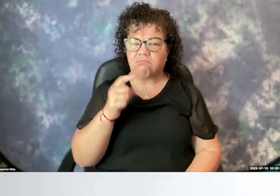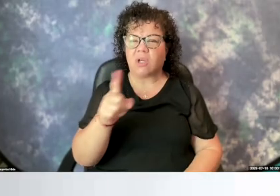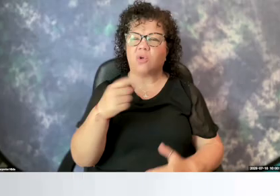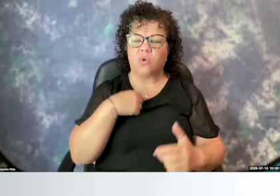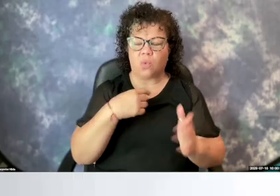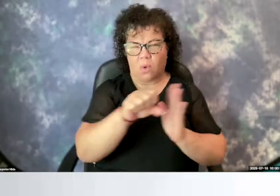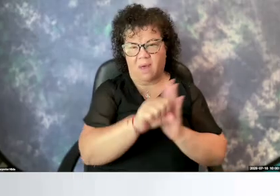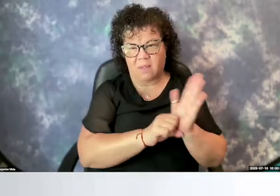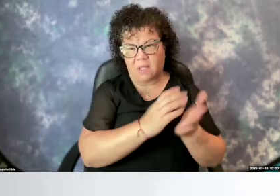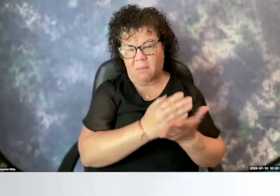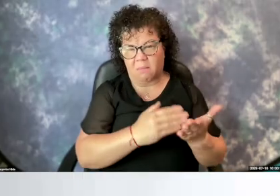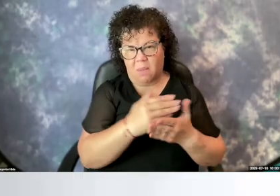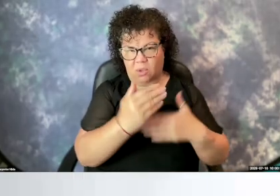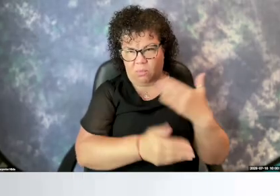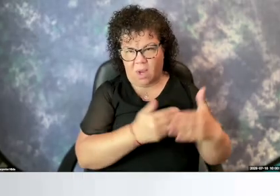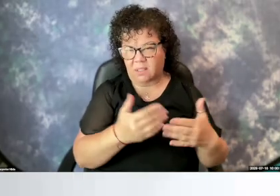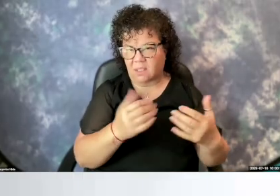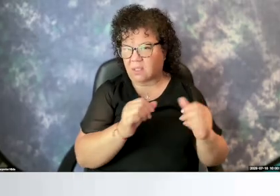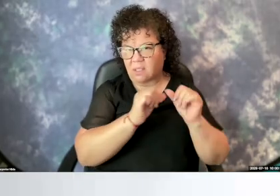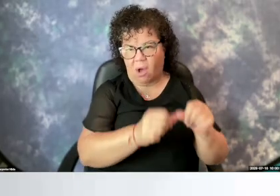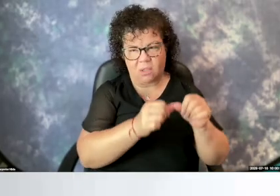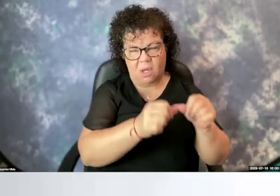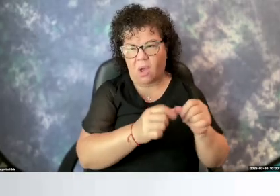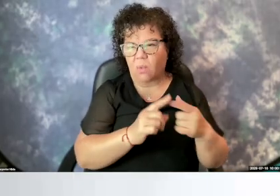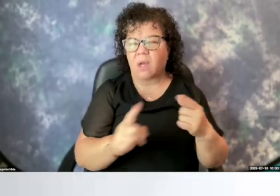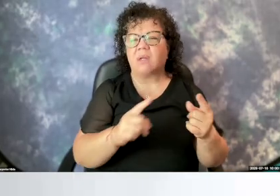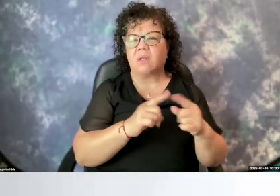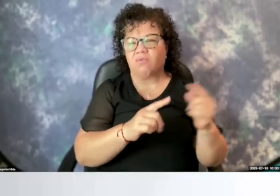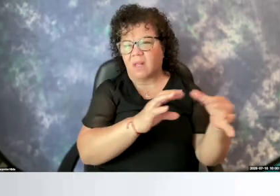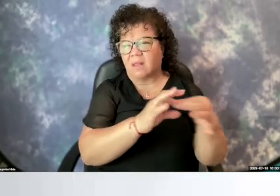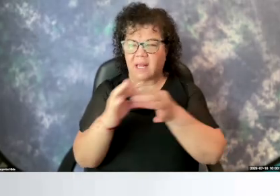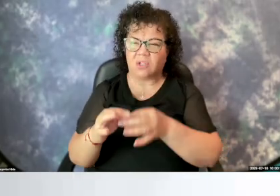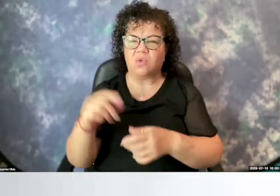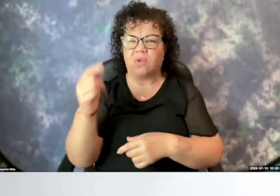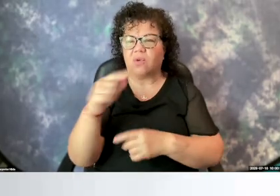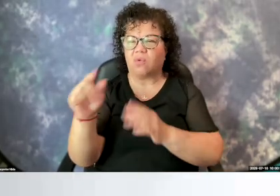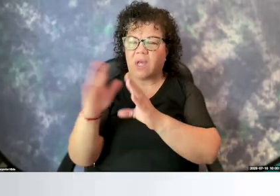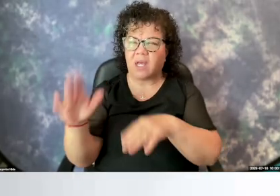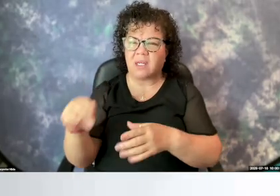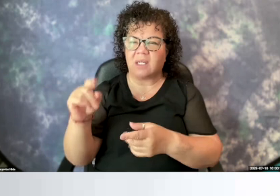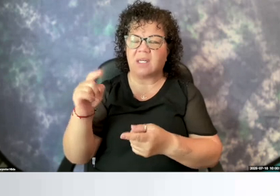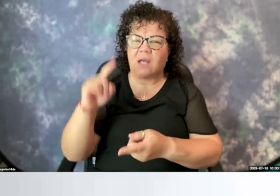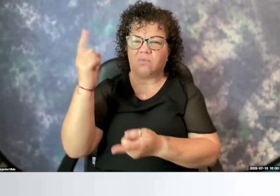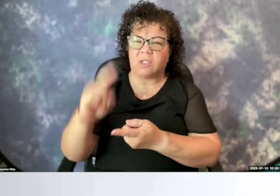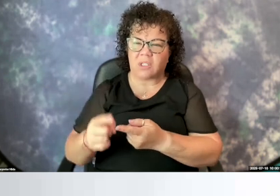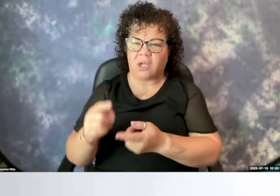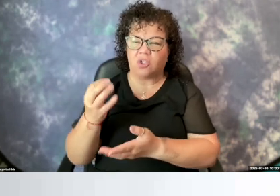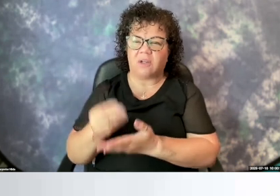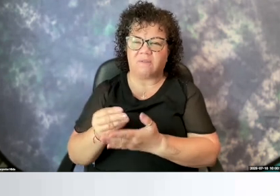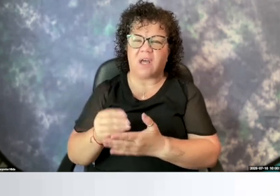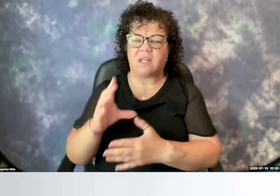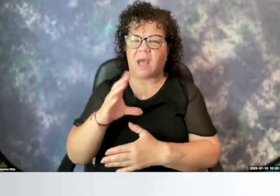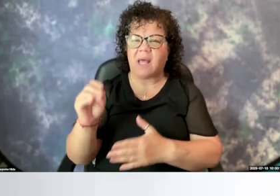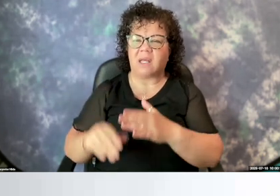budget process is still ongoing as it relates to the Greenhouse Gas Reduction Fund and cap and trade. However, just wanted